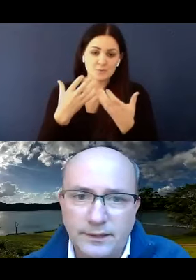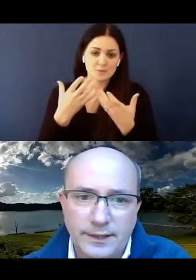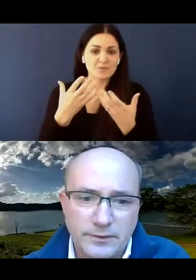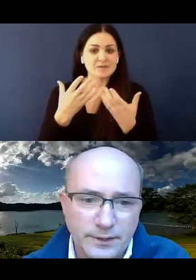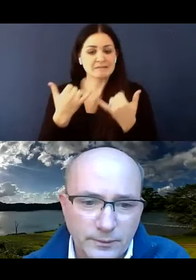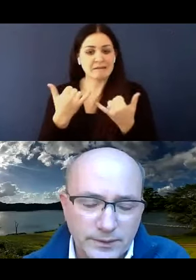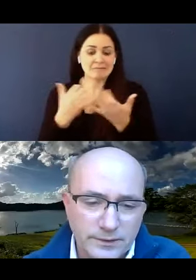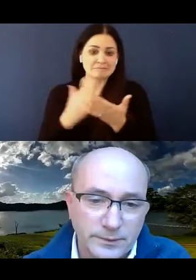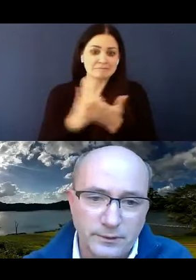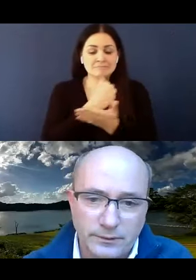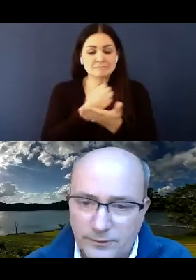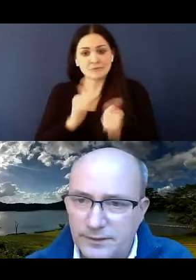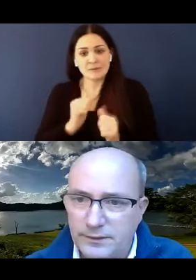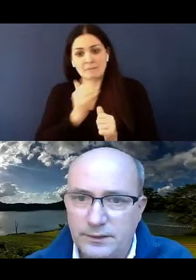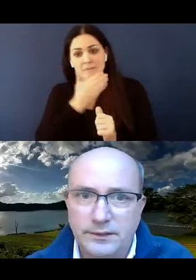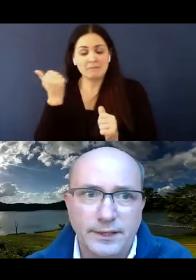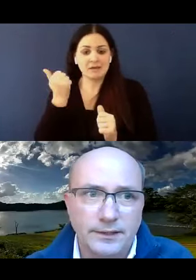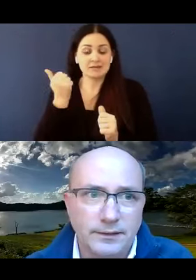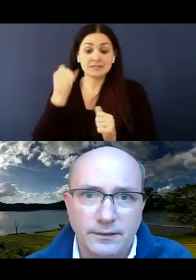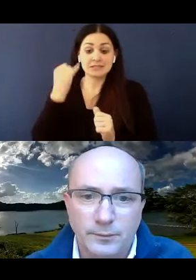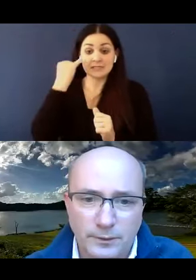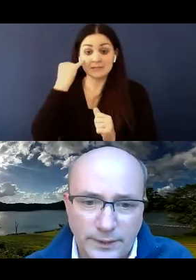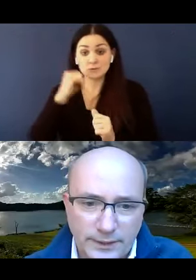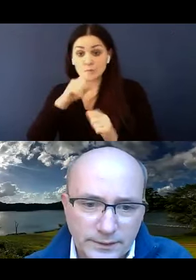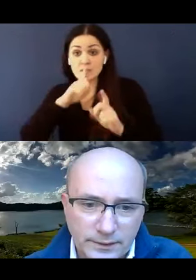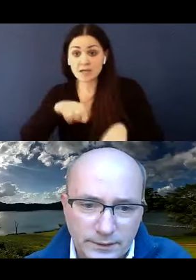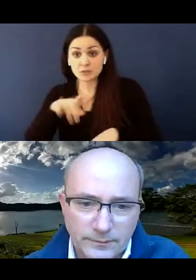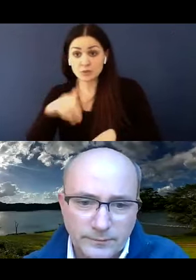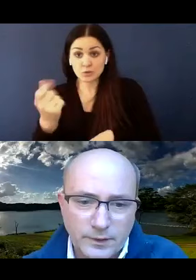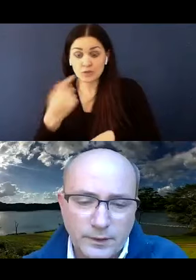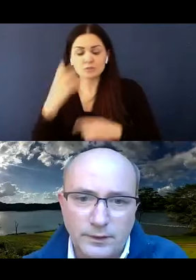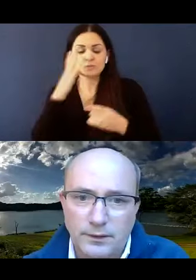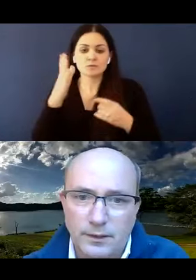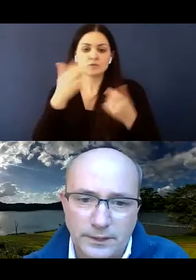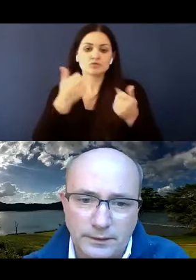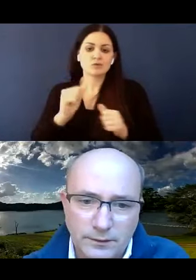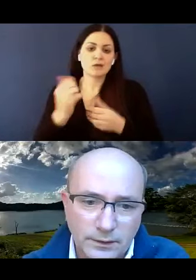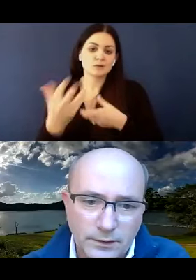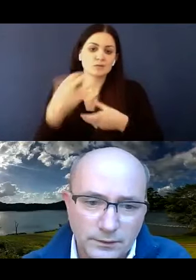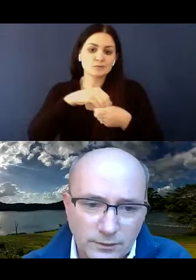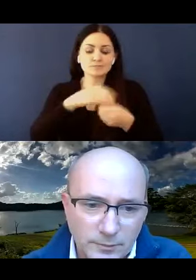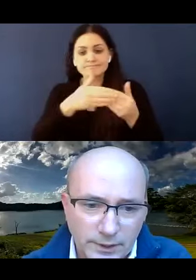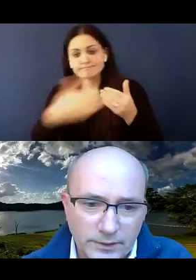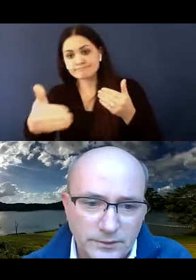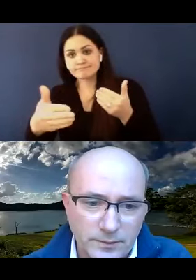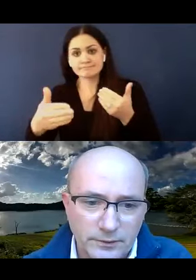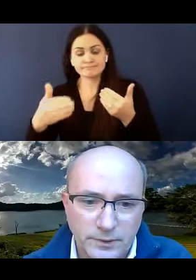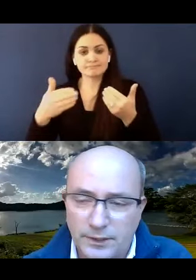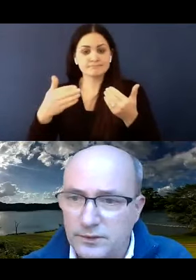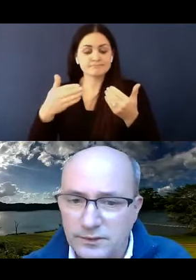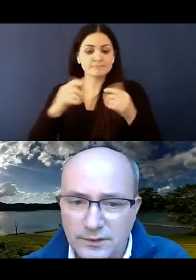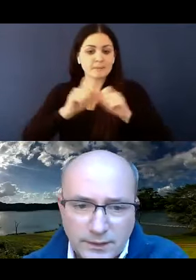to answer any questions that we don't address today in the week's coming communications,